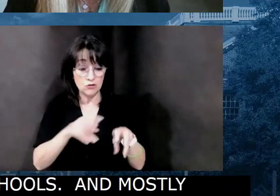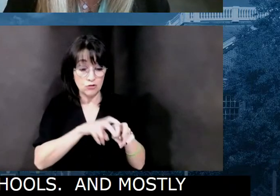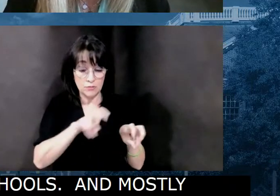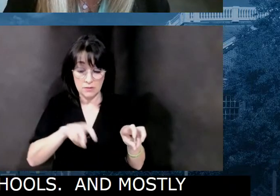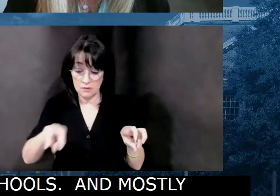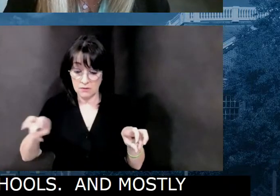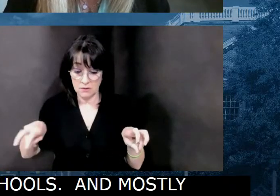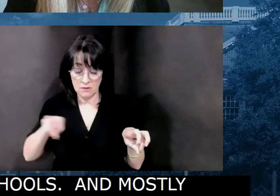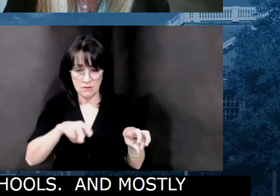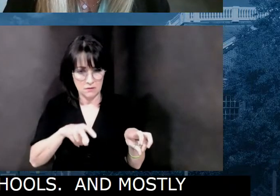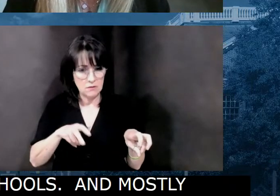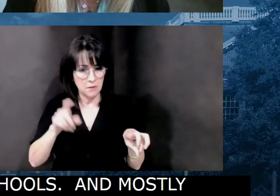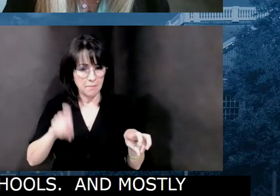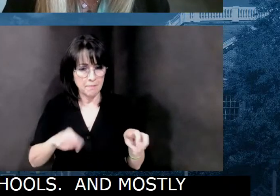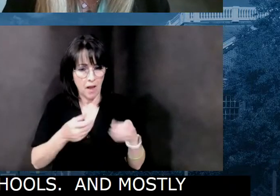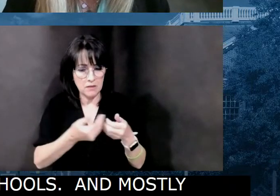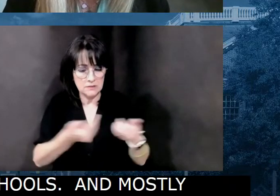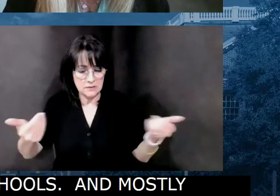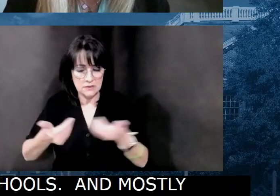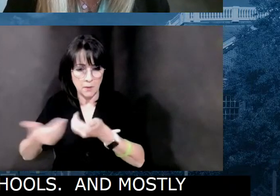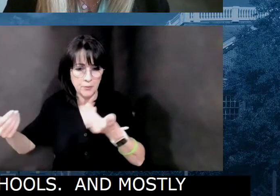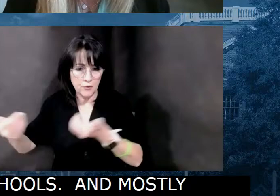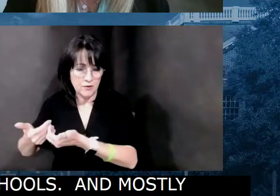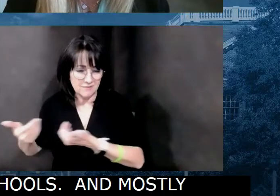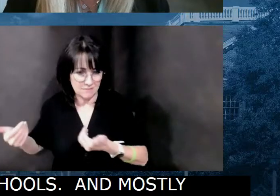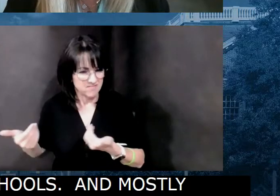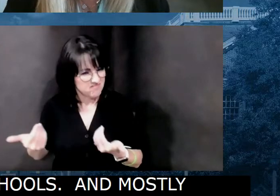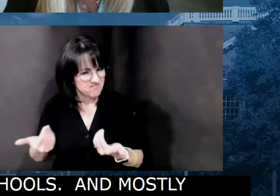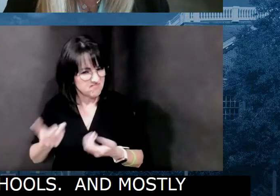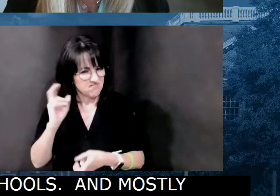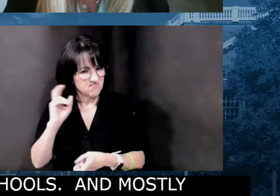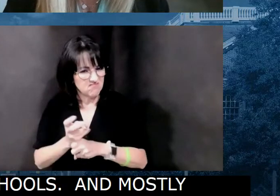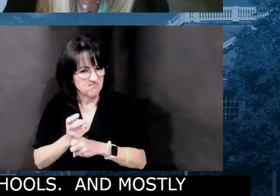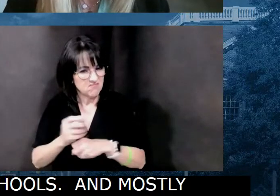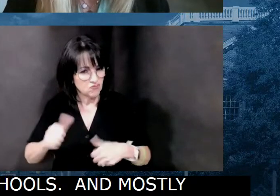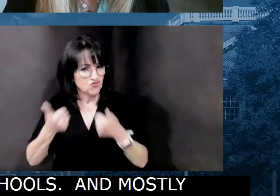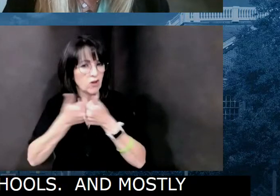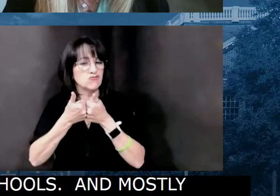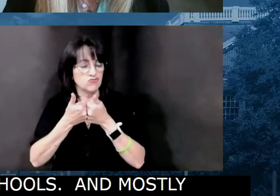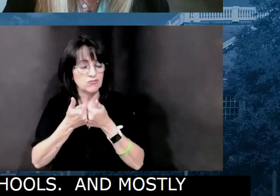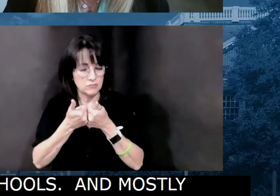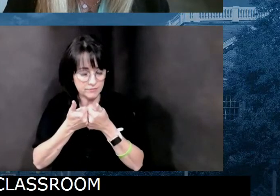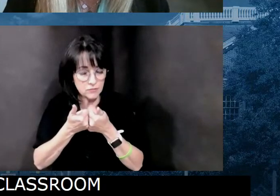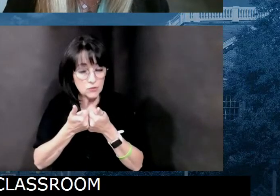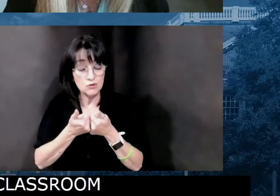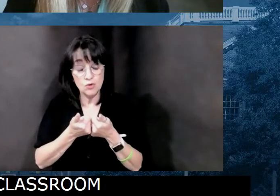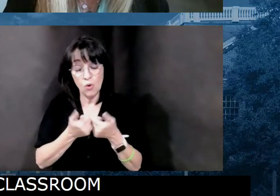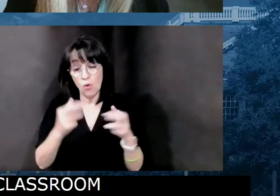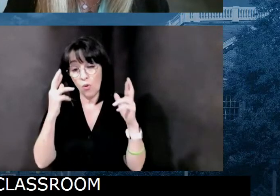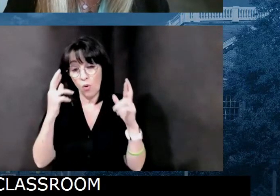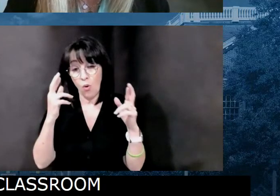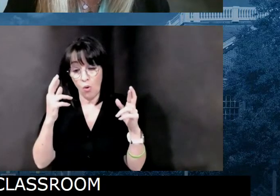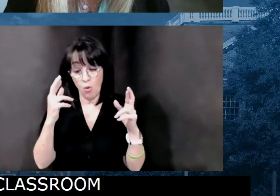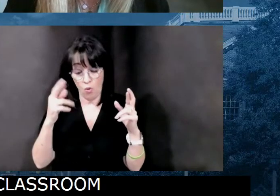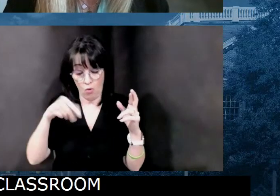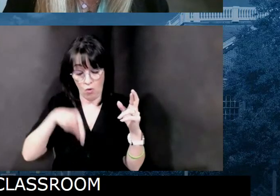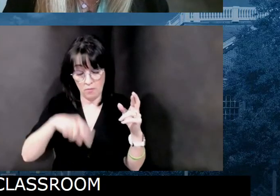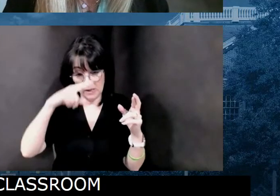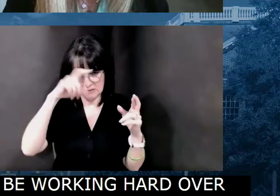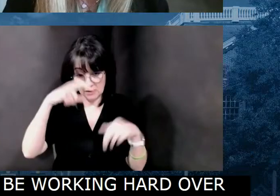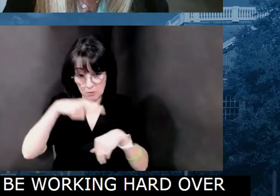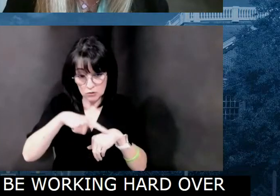working hard over the summer and hopefully get on a timely basis that new advice